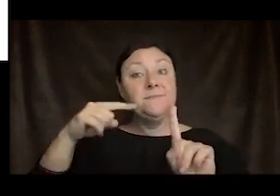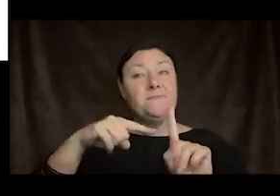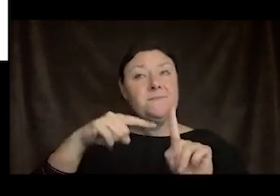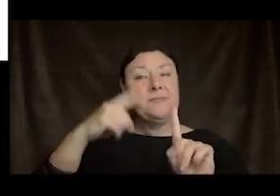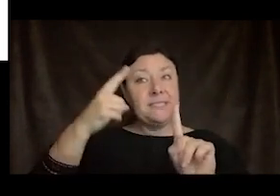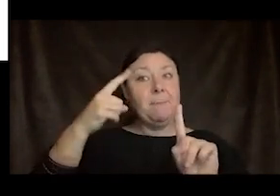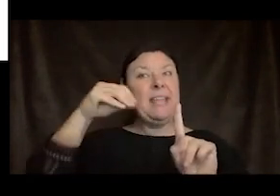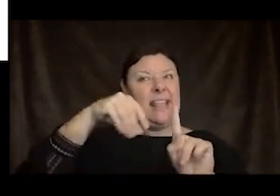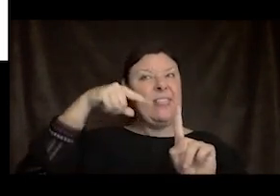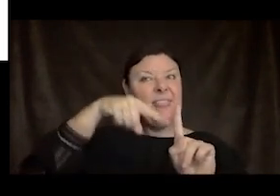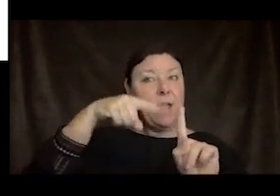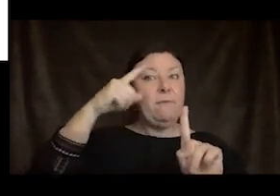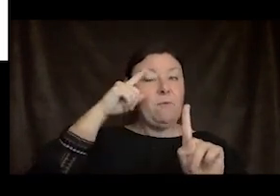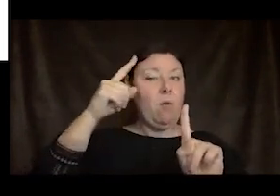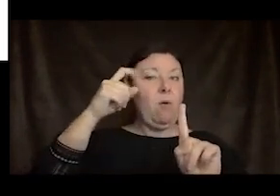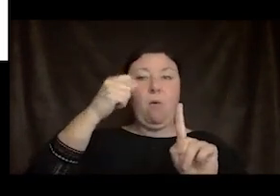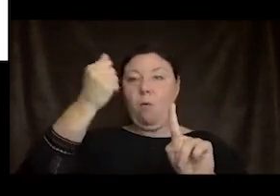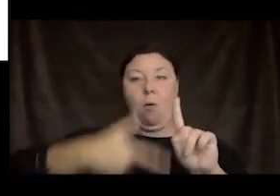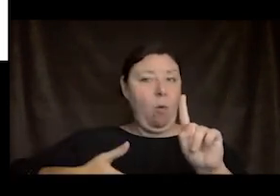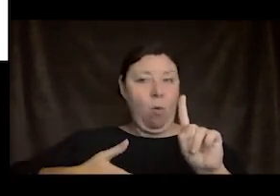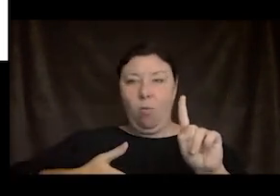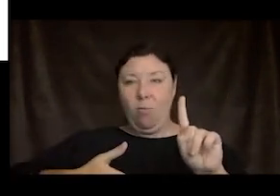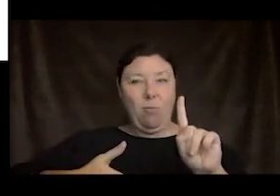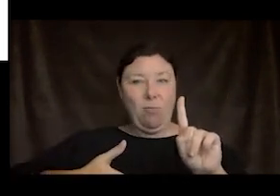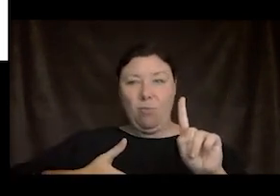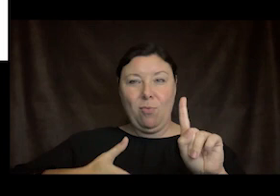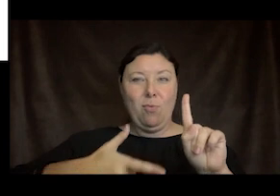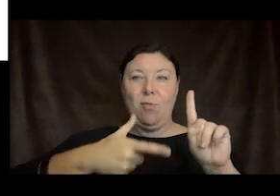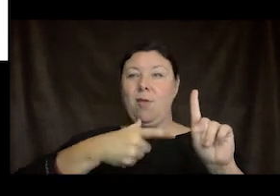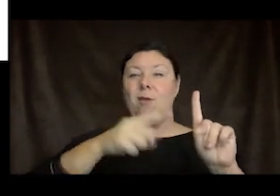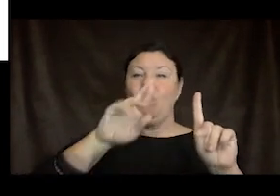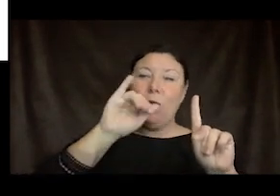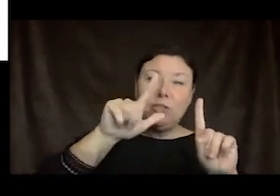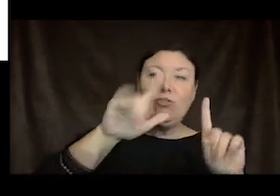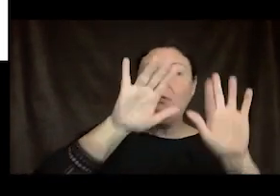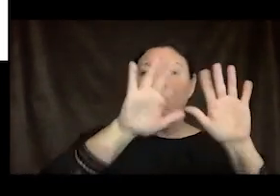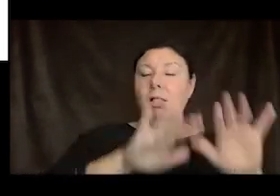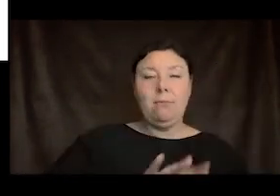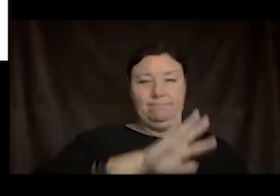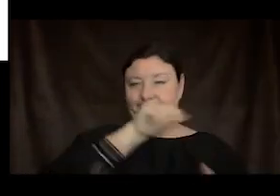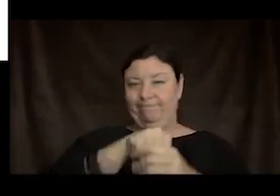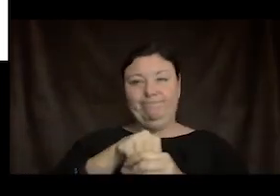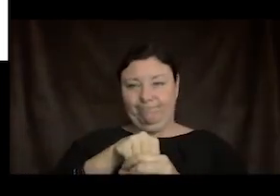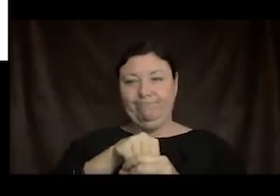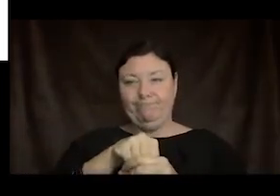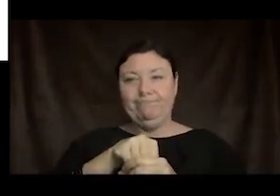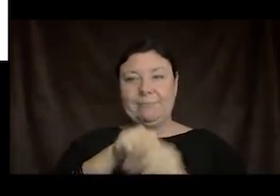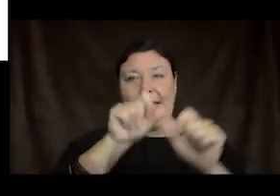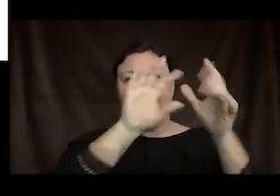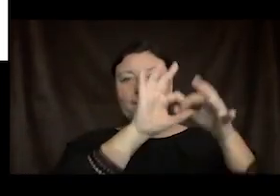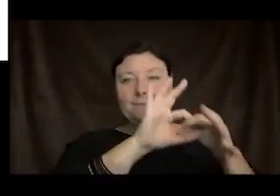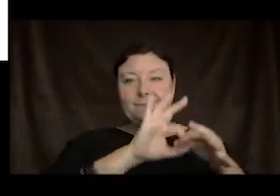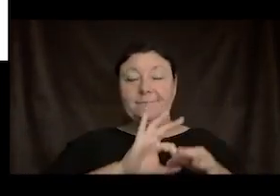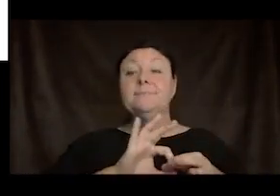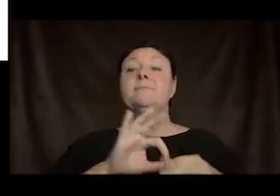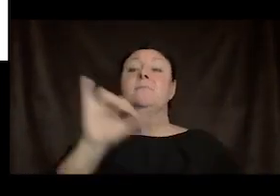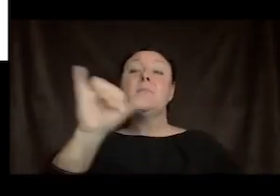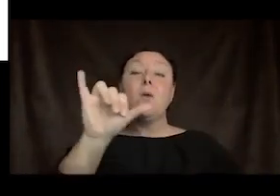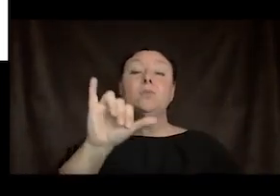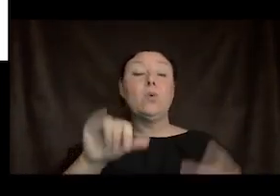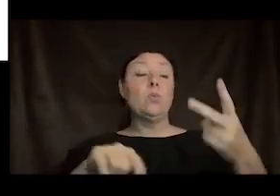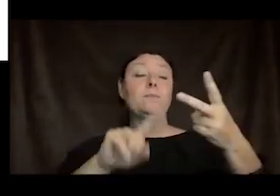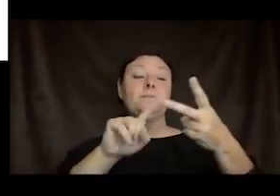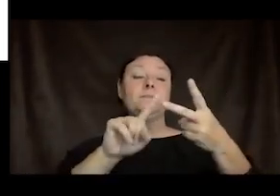in there for all of this, and we can tie that. The second thing is, if you find that you're going to be